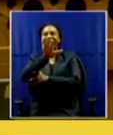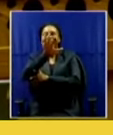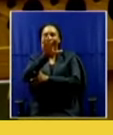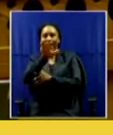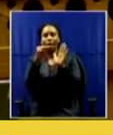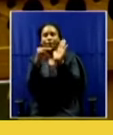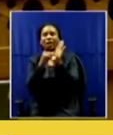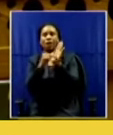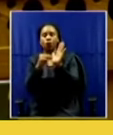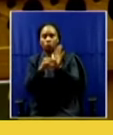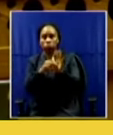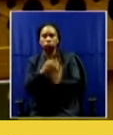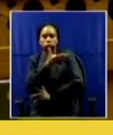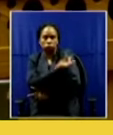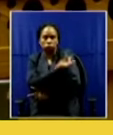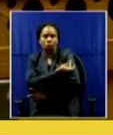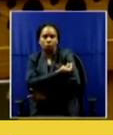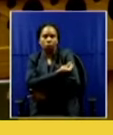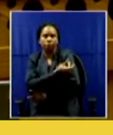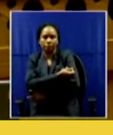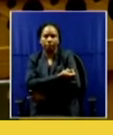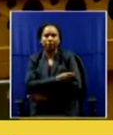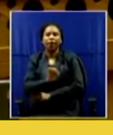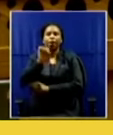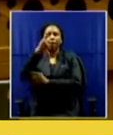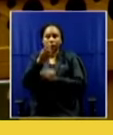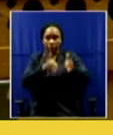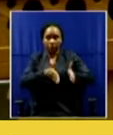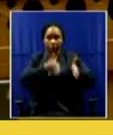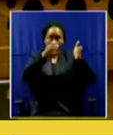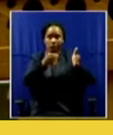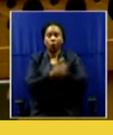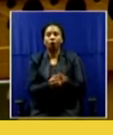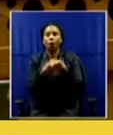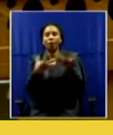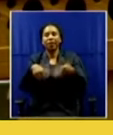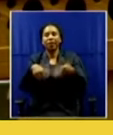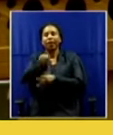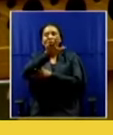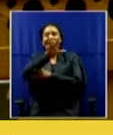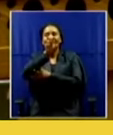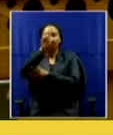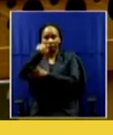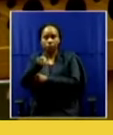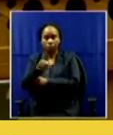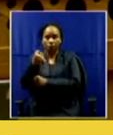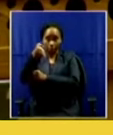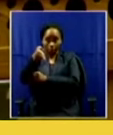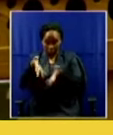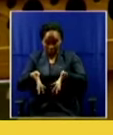Johnson vaccine. The first batch of some 80,000 doses will arrive in the country next